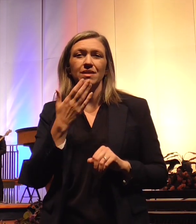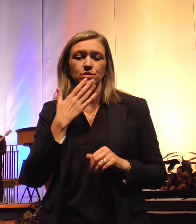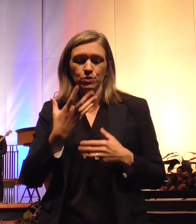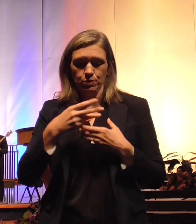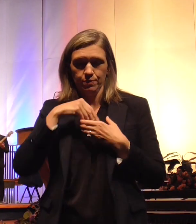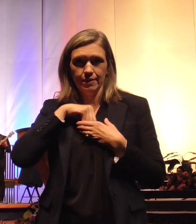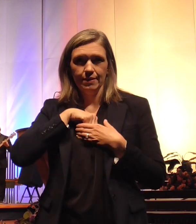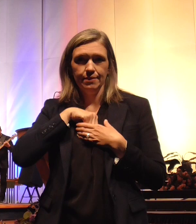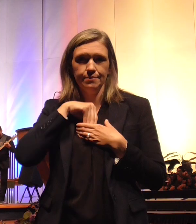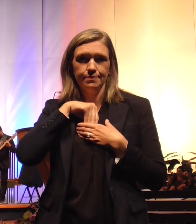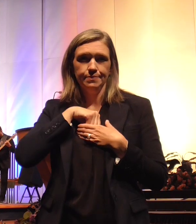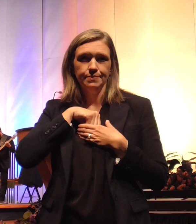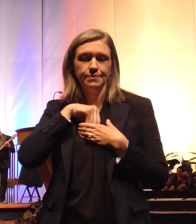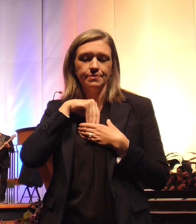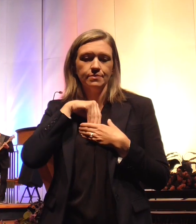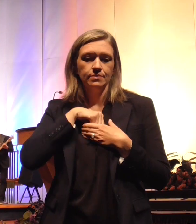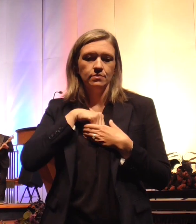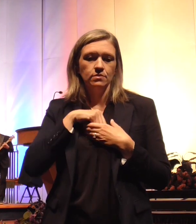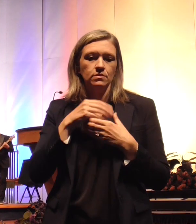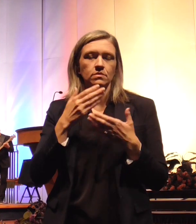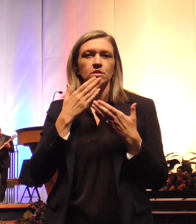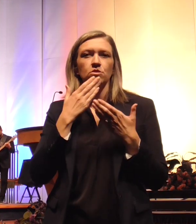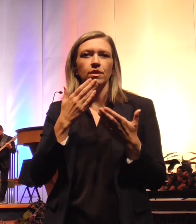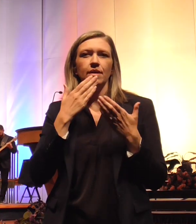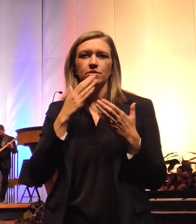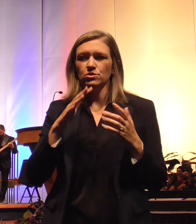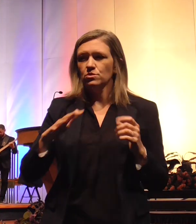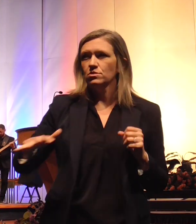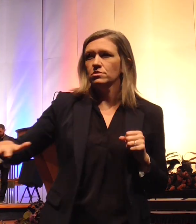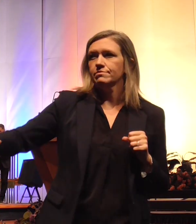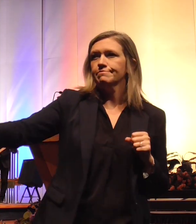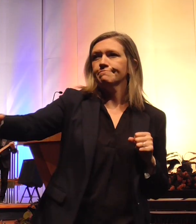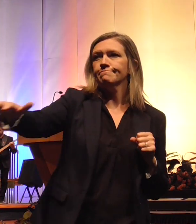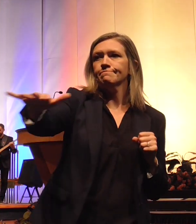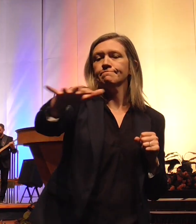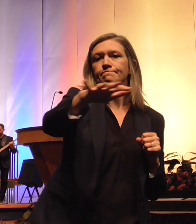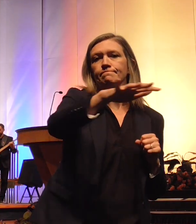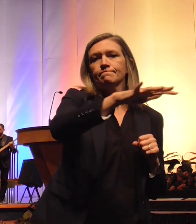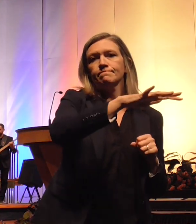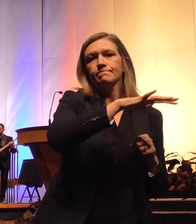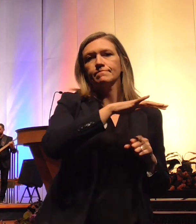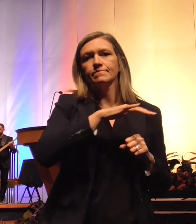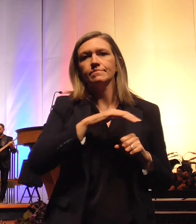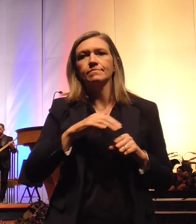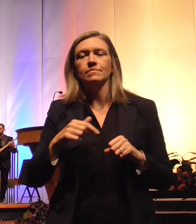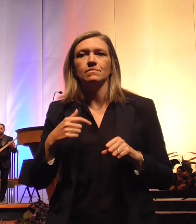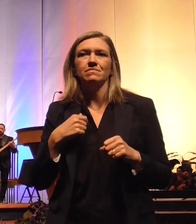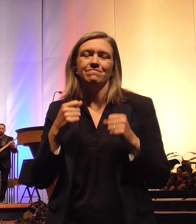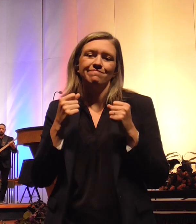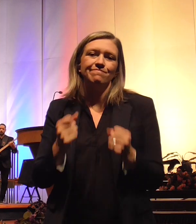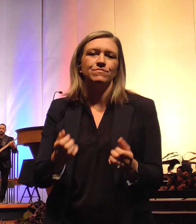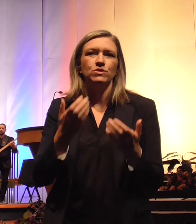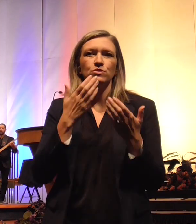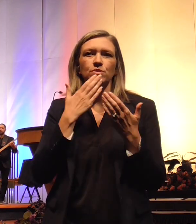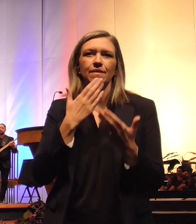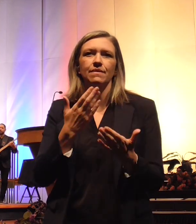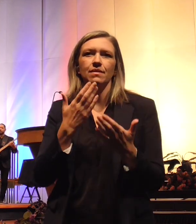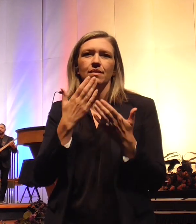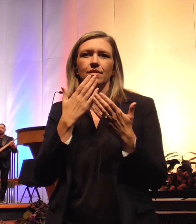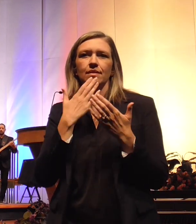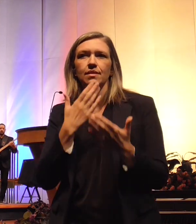gratitude within me, gratitude all around me. And I'm so